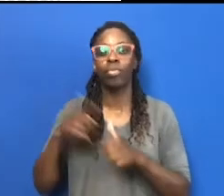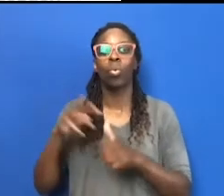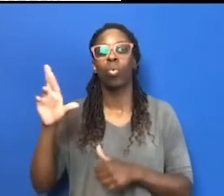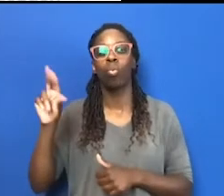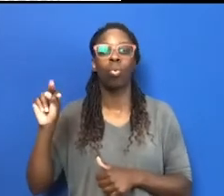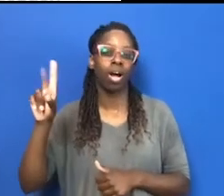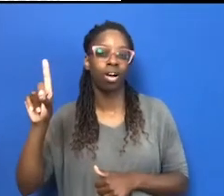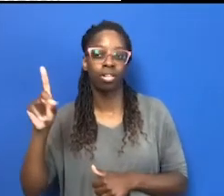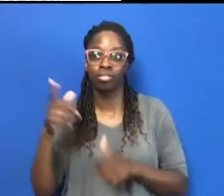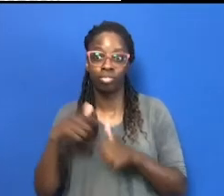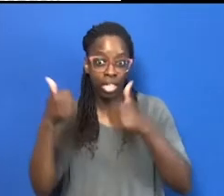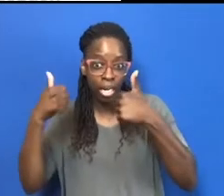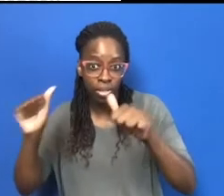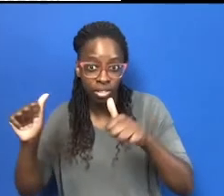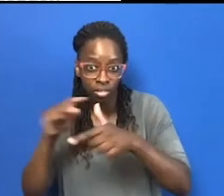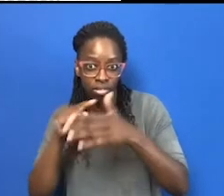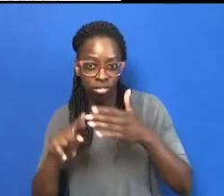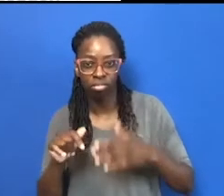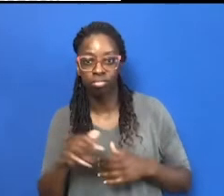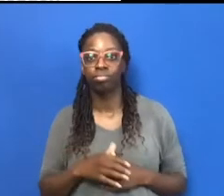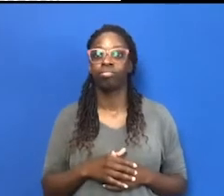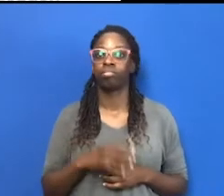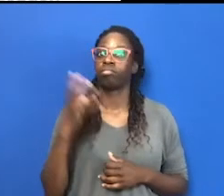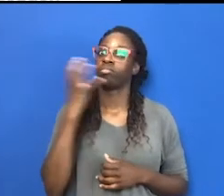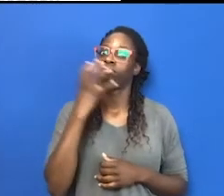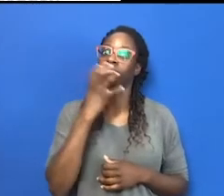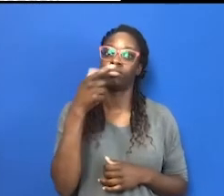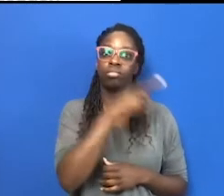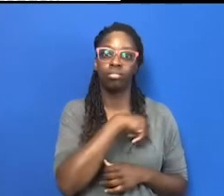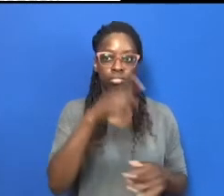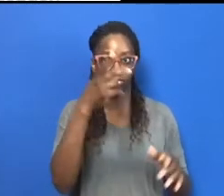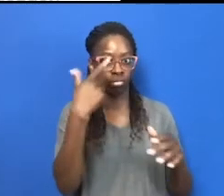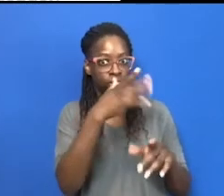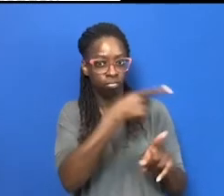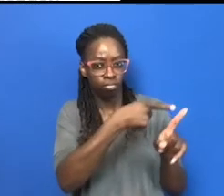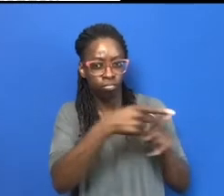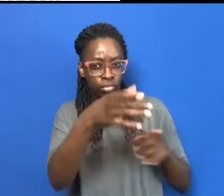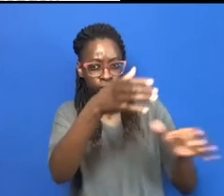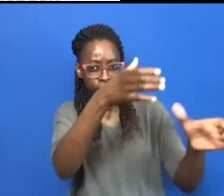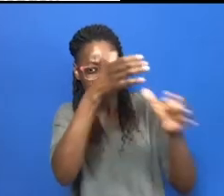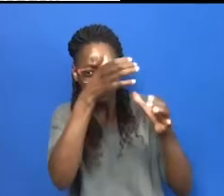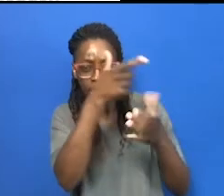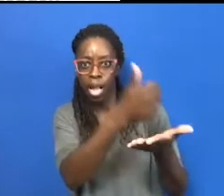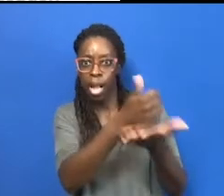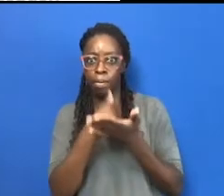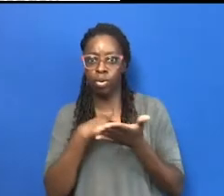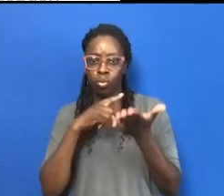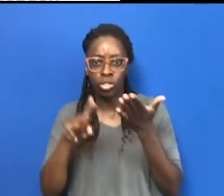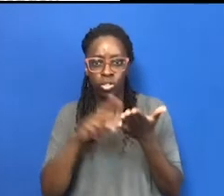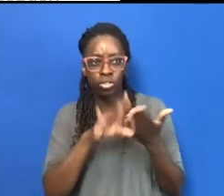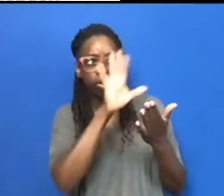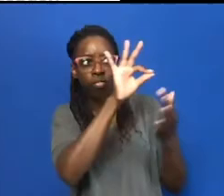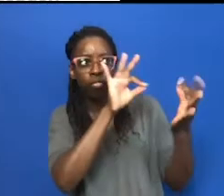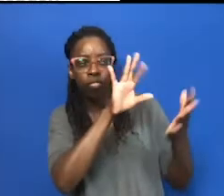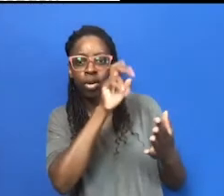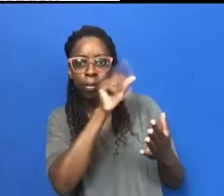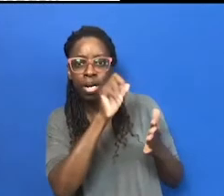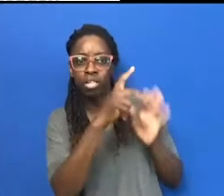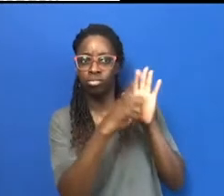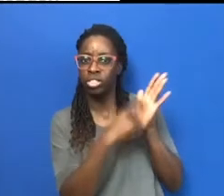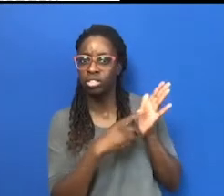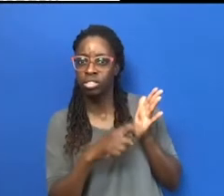of experts who continually push our thinking and guide our work. They're extremely generous